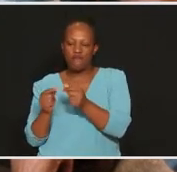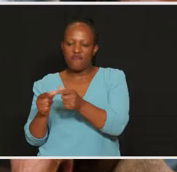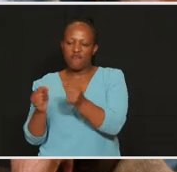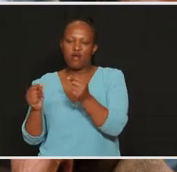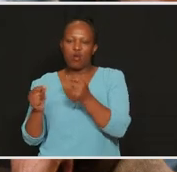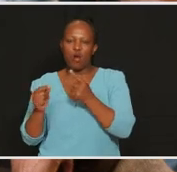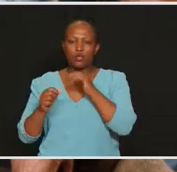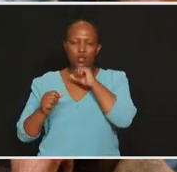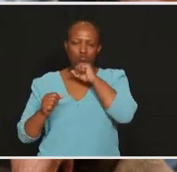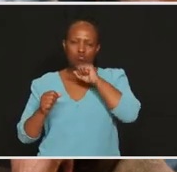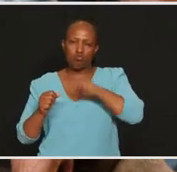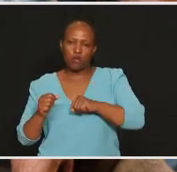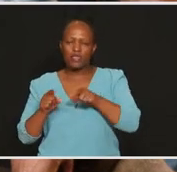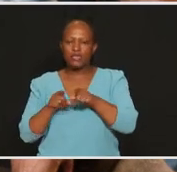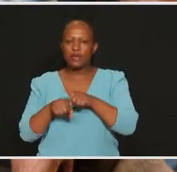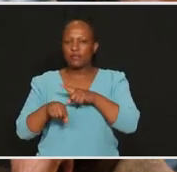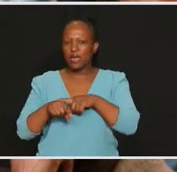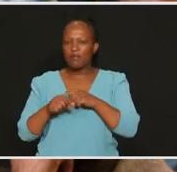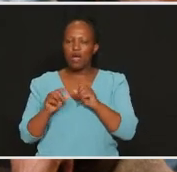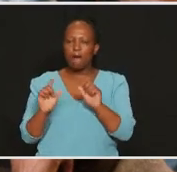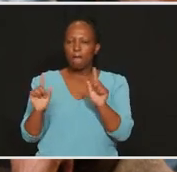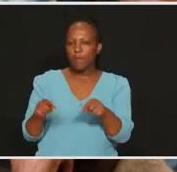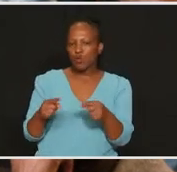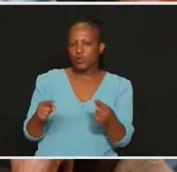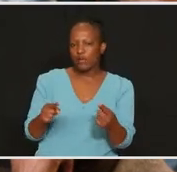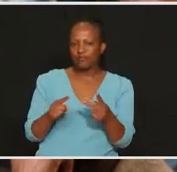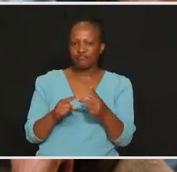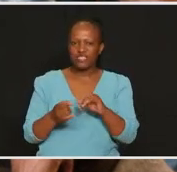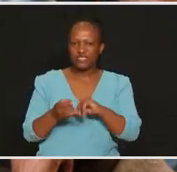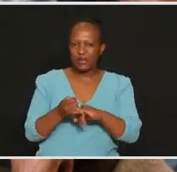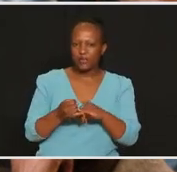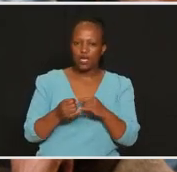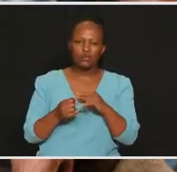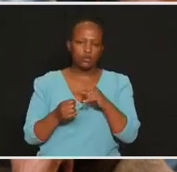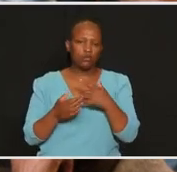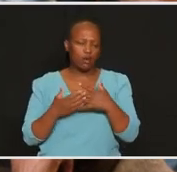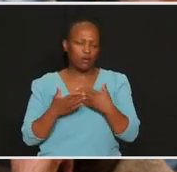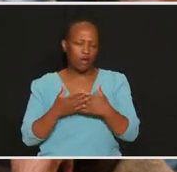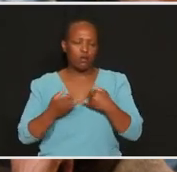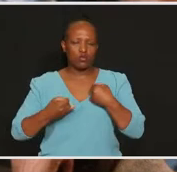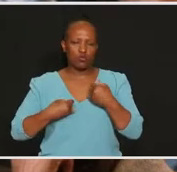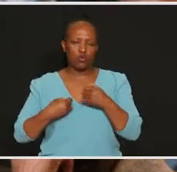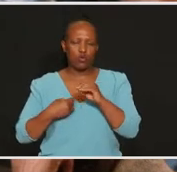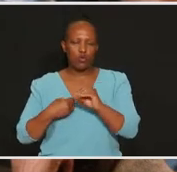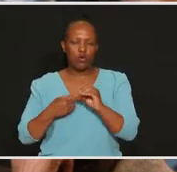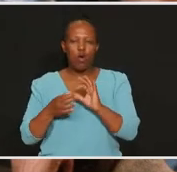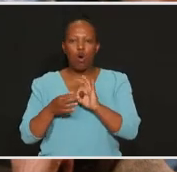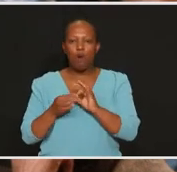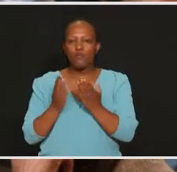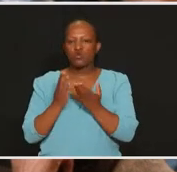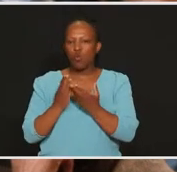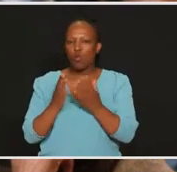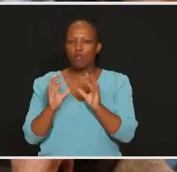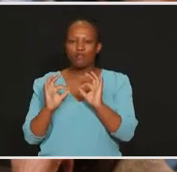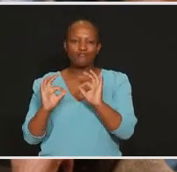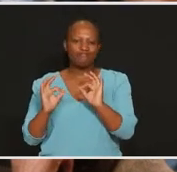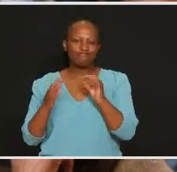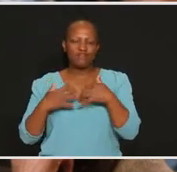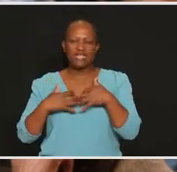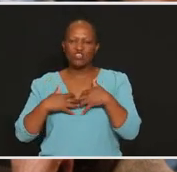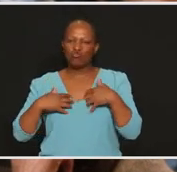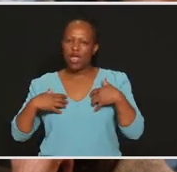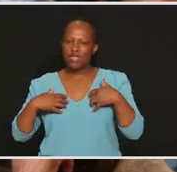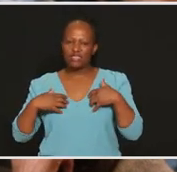enjoy her passion for music at the same time as a subject homeschooling is a wonderful stress-free and it's available